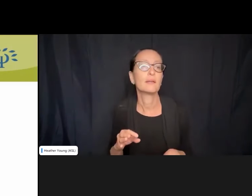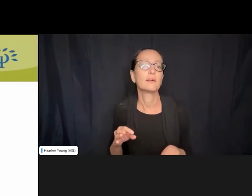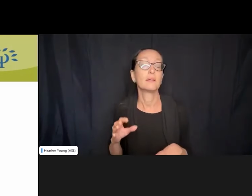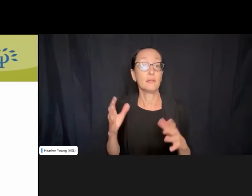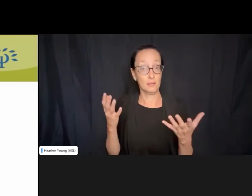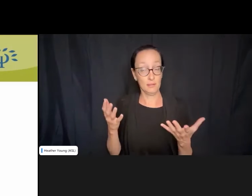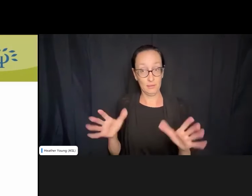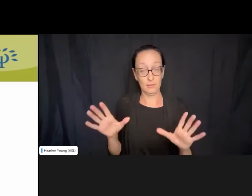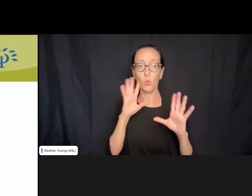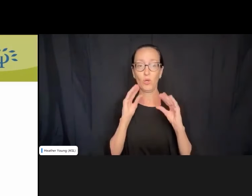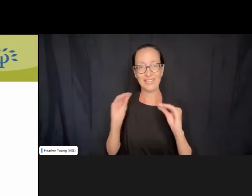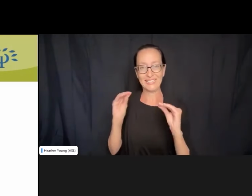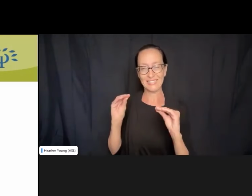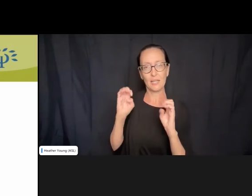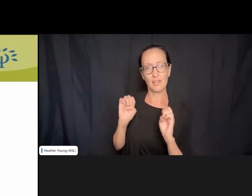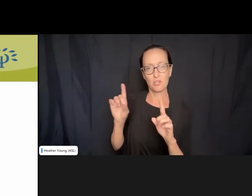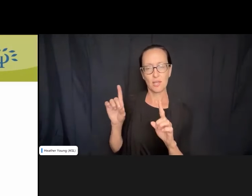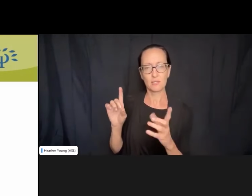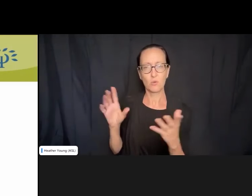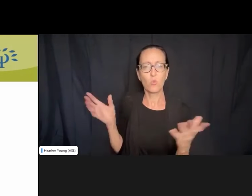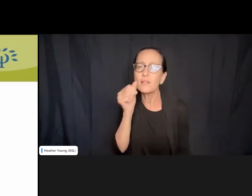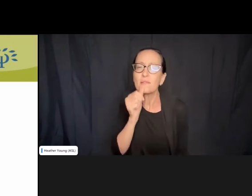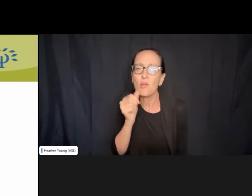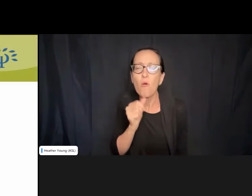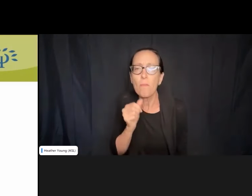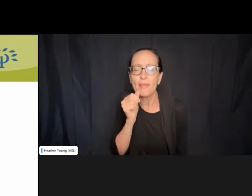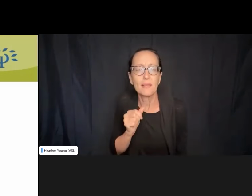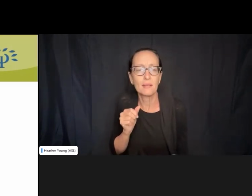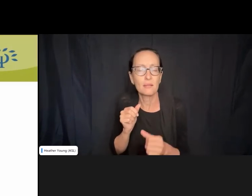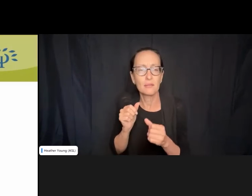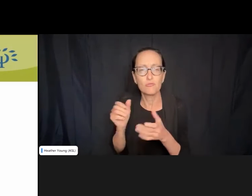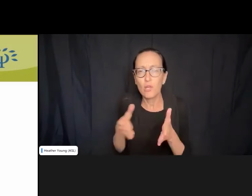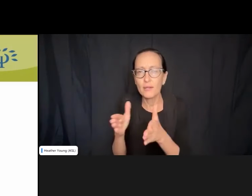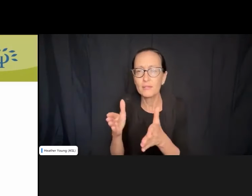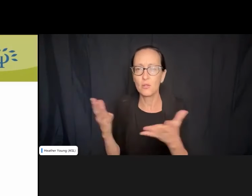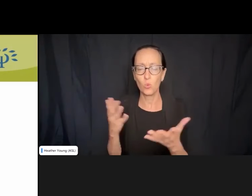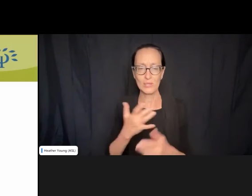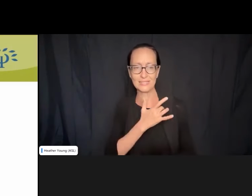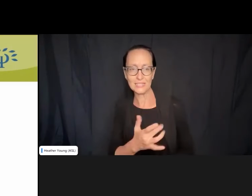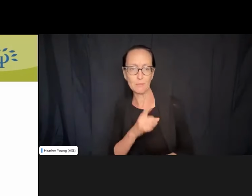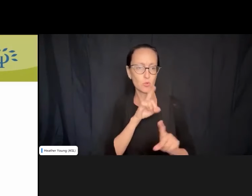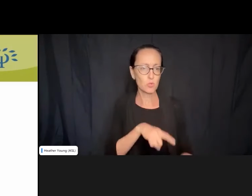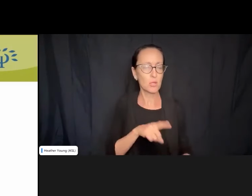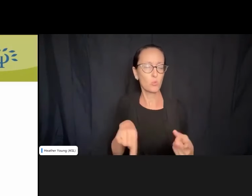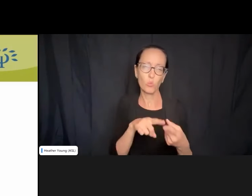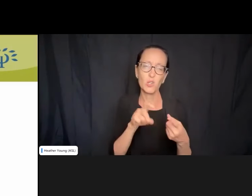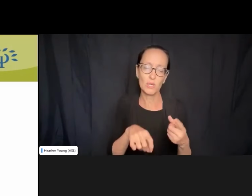with educating them about coping strategies and what are typical responses and when do you reach out. We also, in the prepare intervention, teach how to